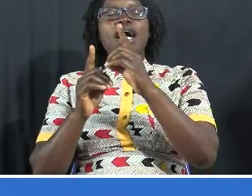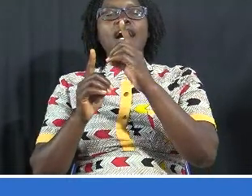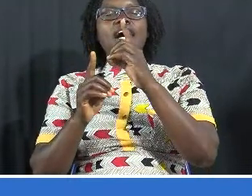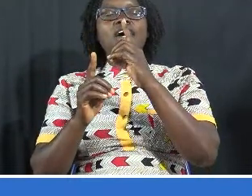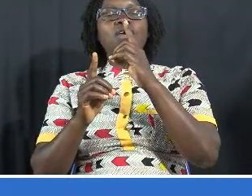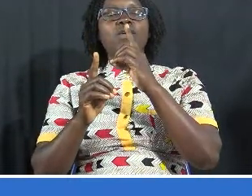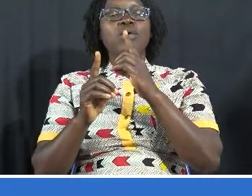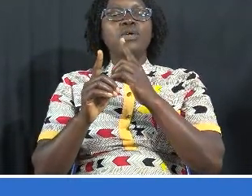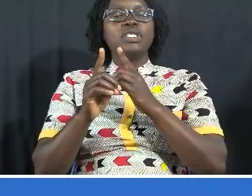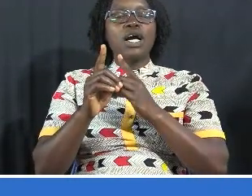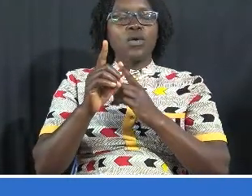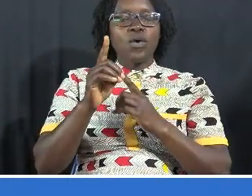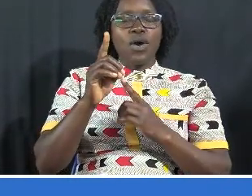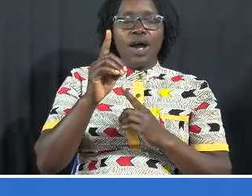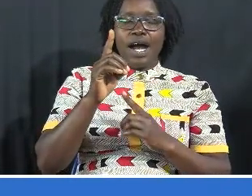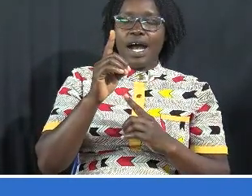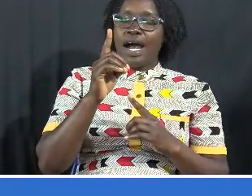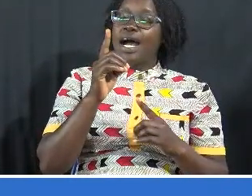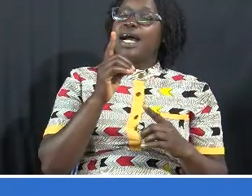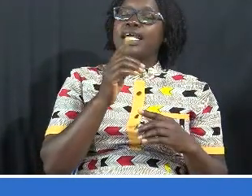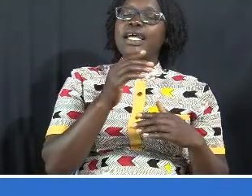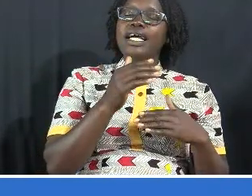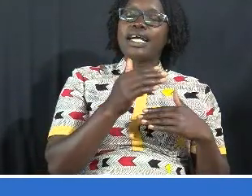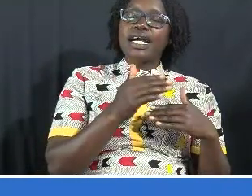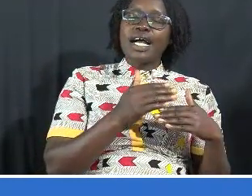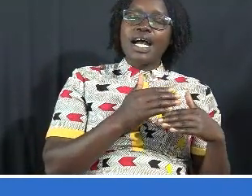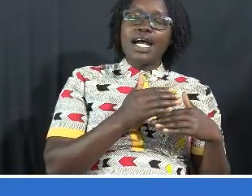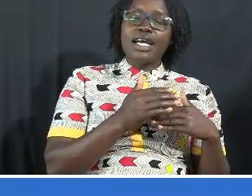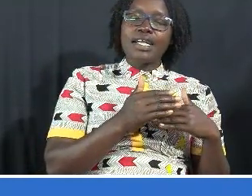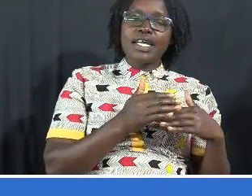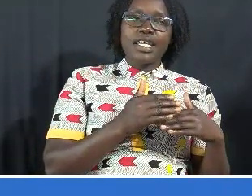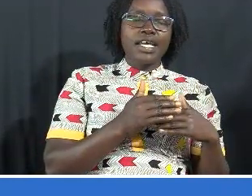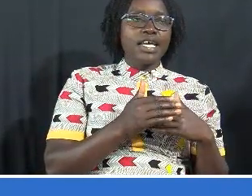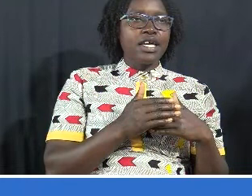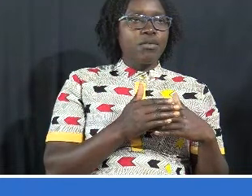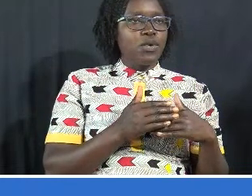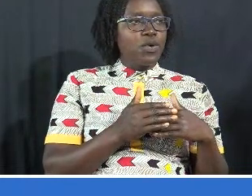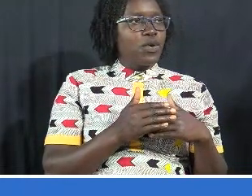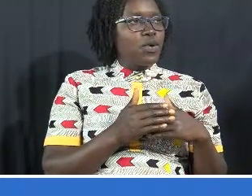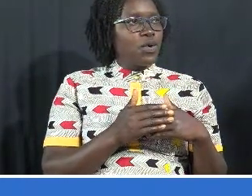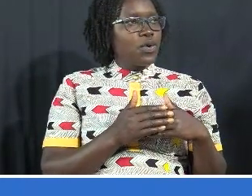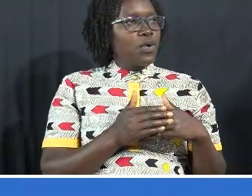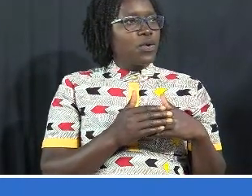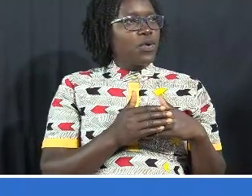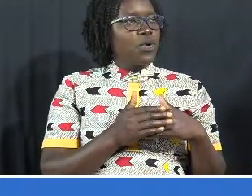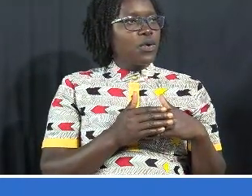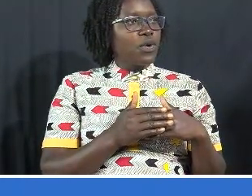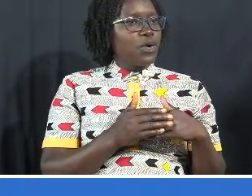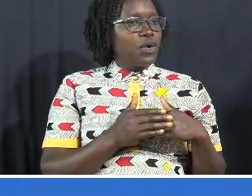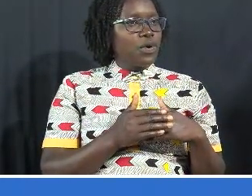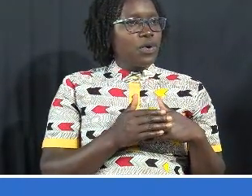anakuja, kuja kwake karibu.